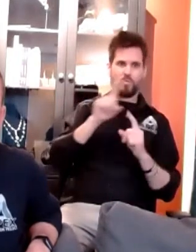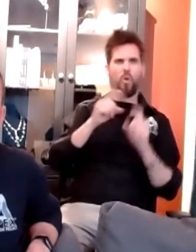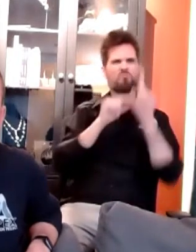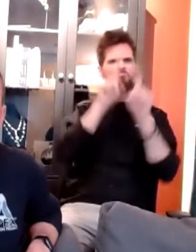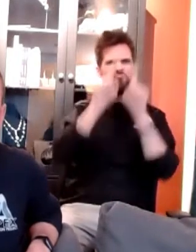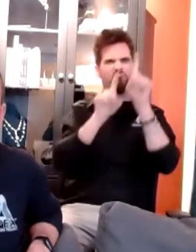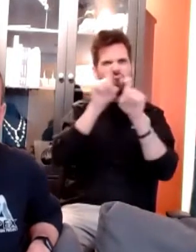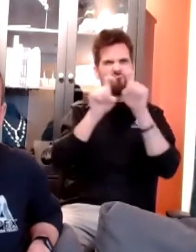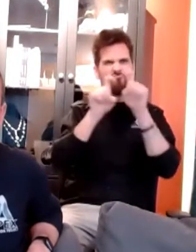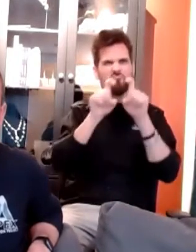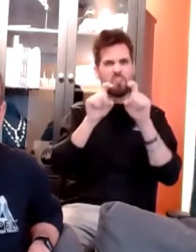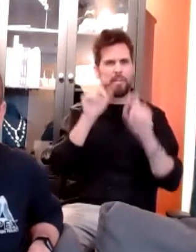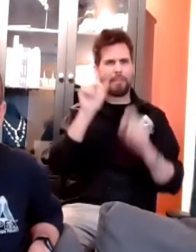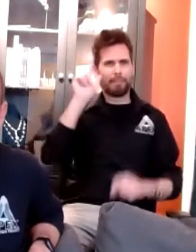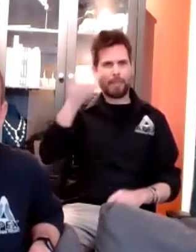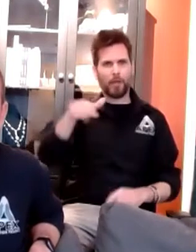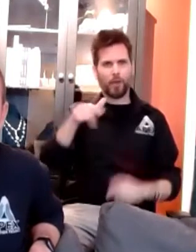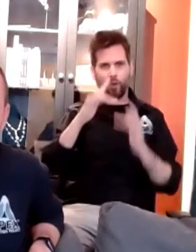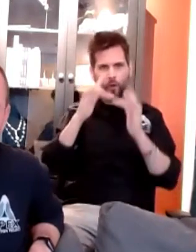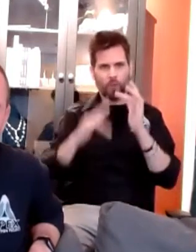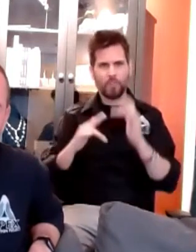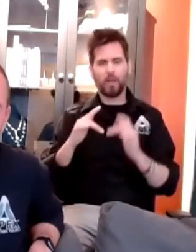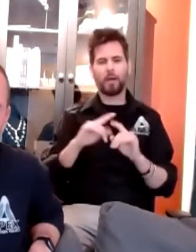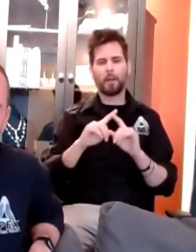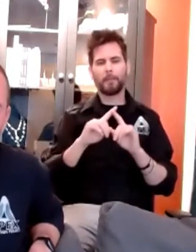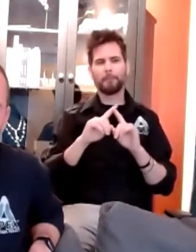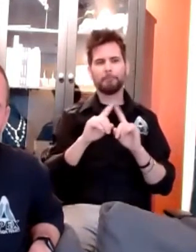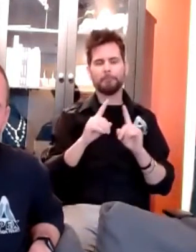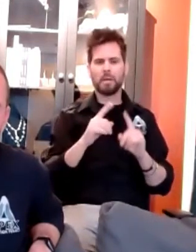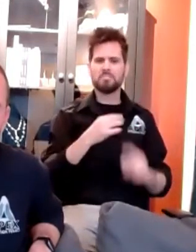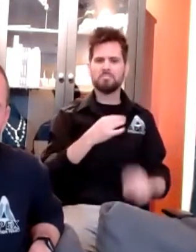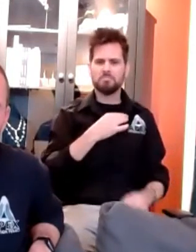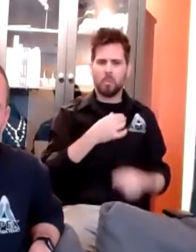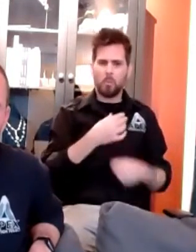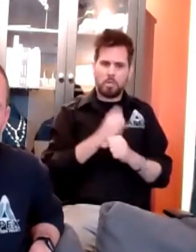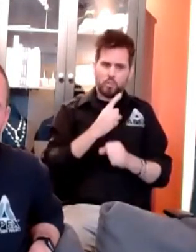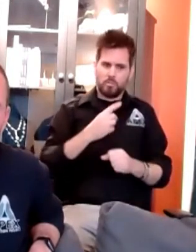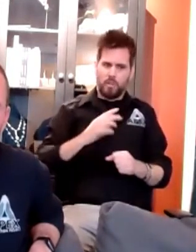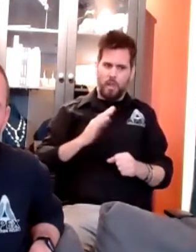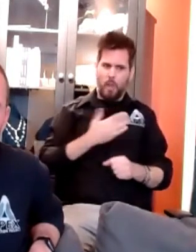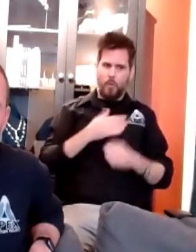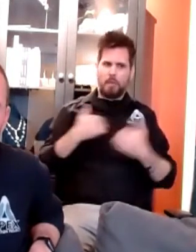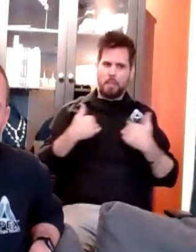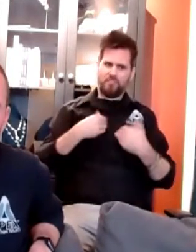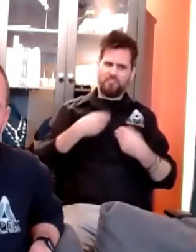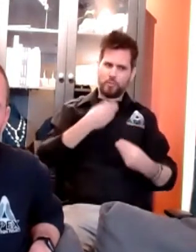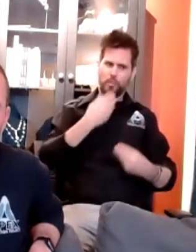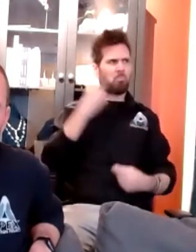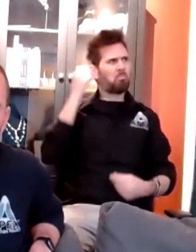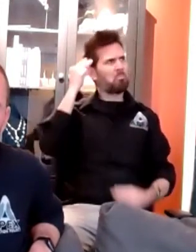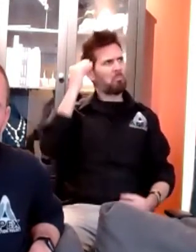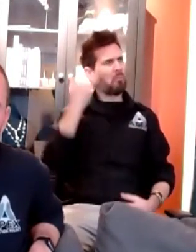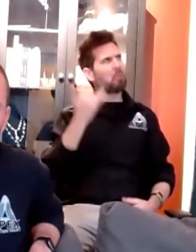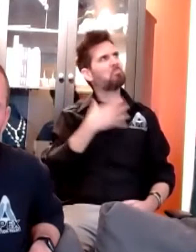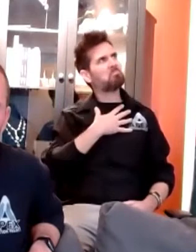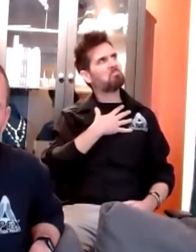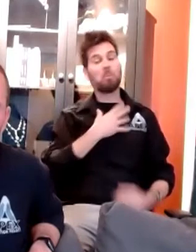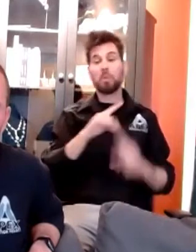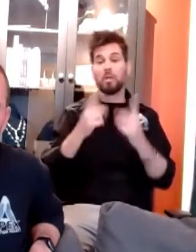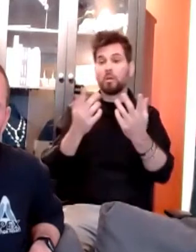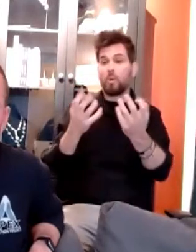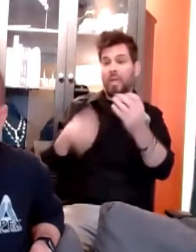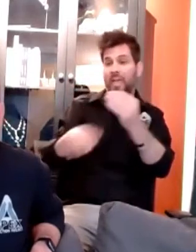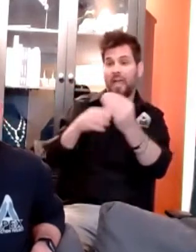offline to make sure we're giving our boys the best that we can. And do you have any